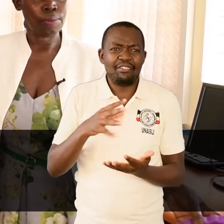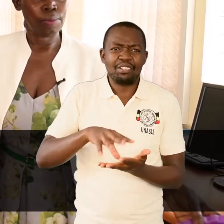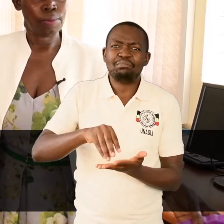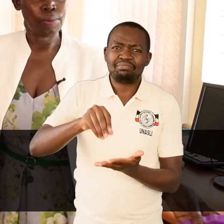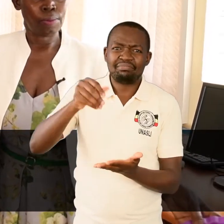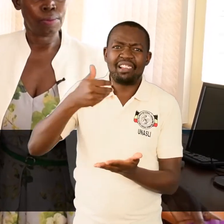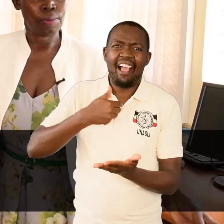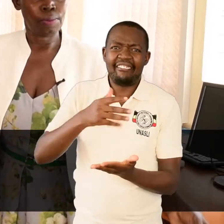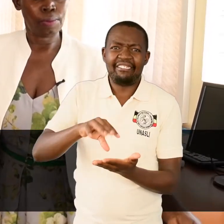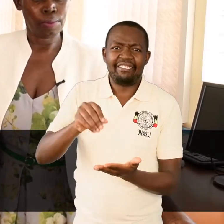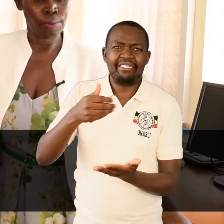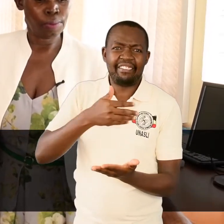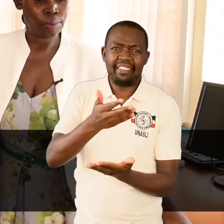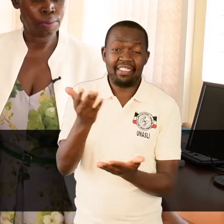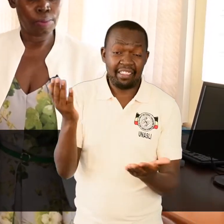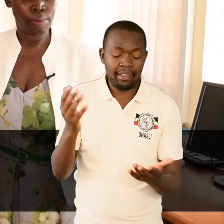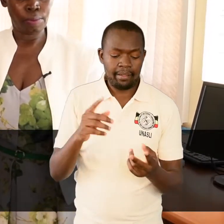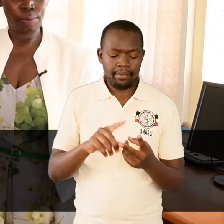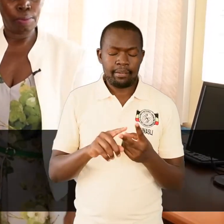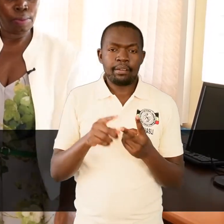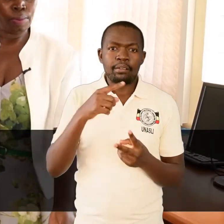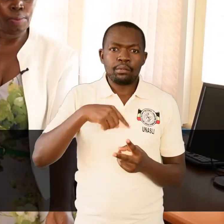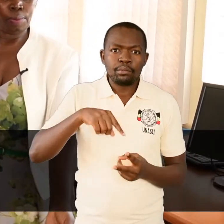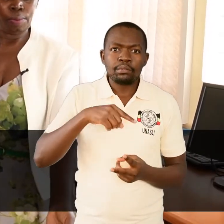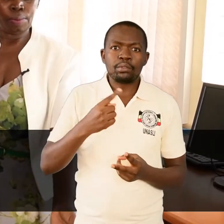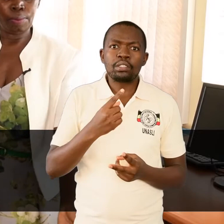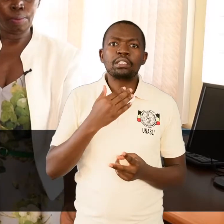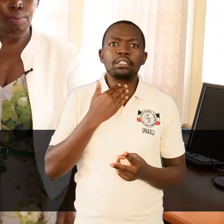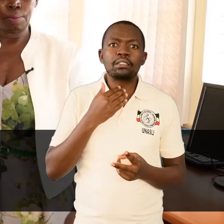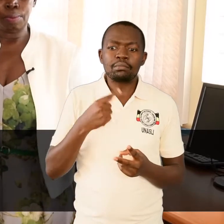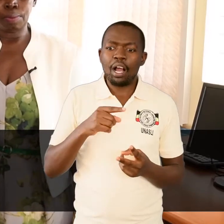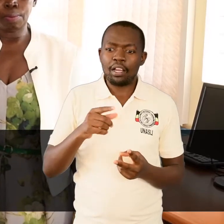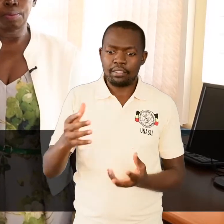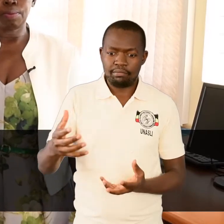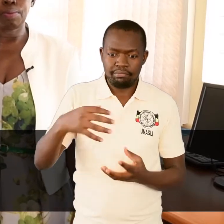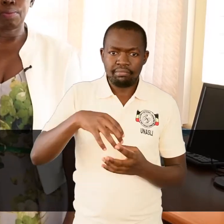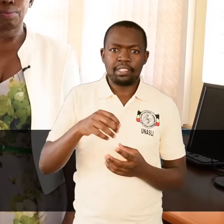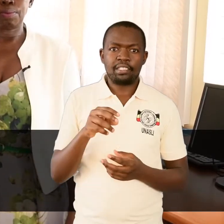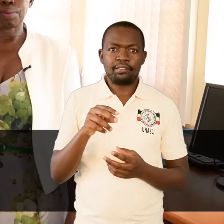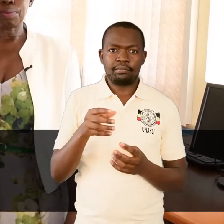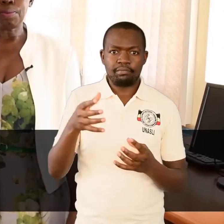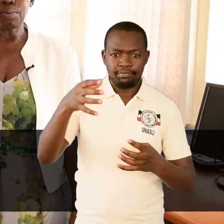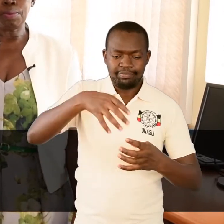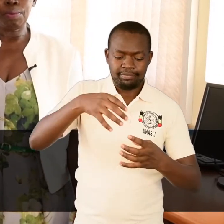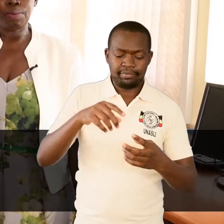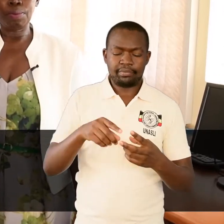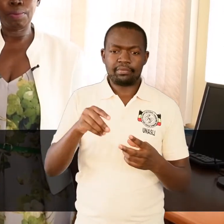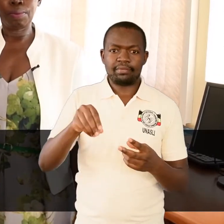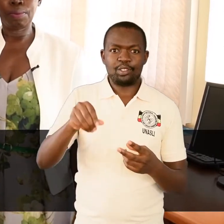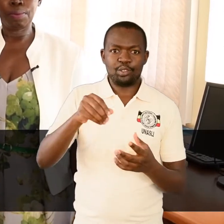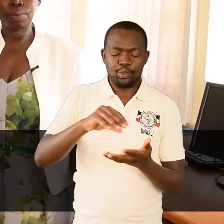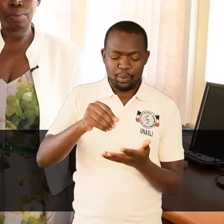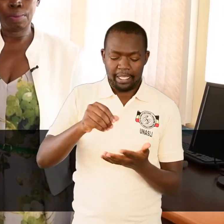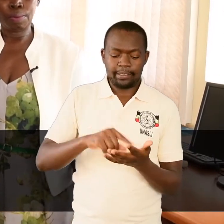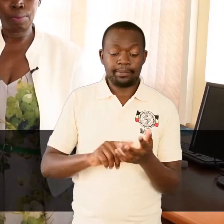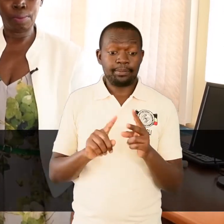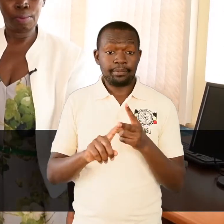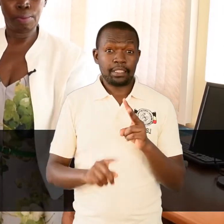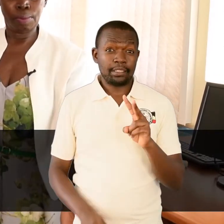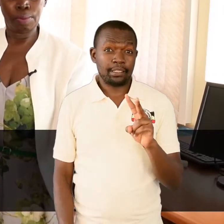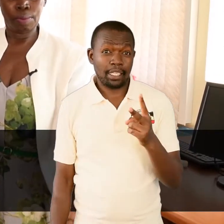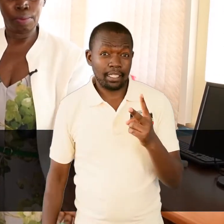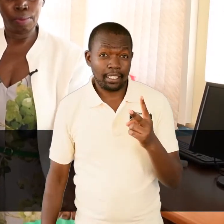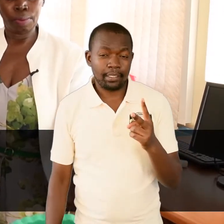we need only 2 cups of soil. Secondly, we are going to need